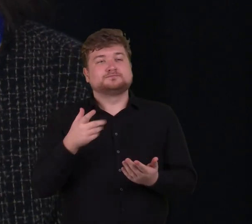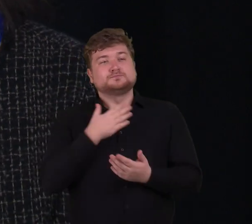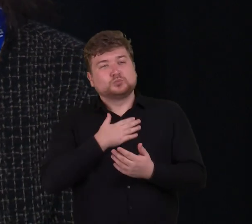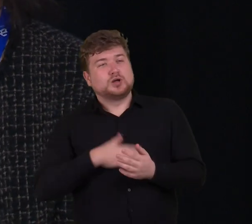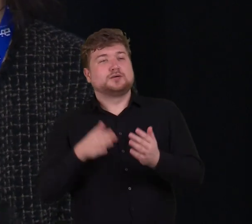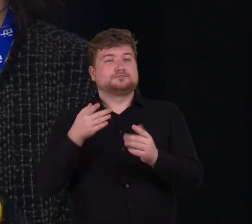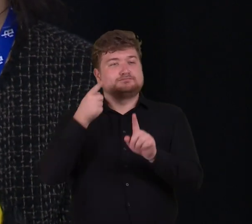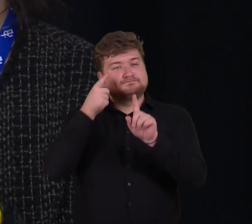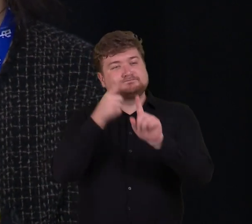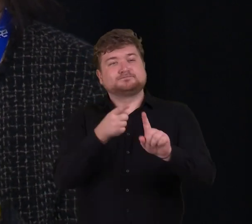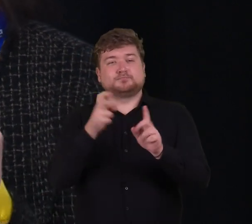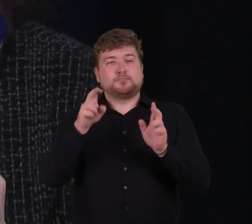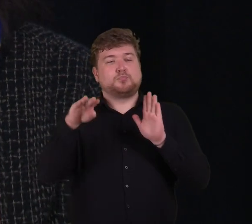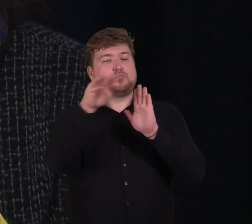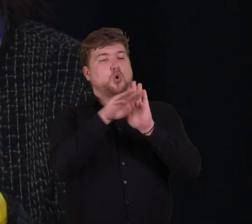cities,